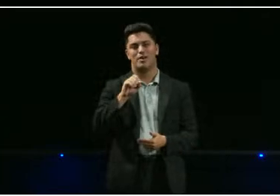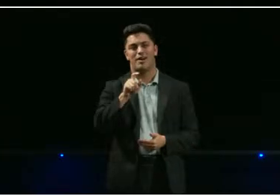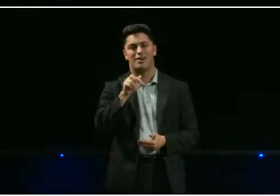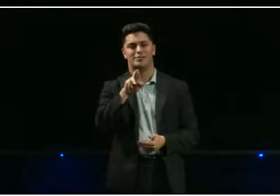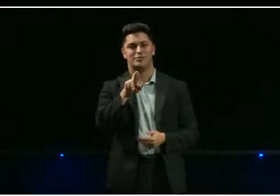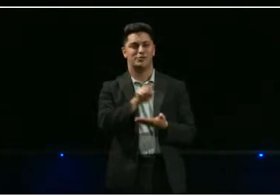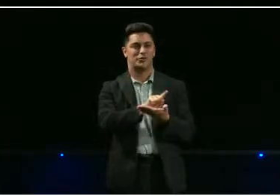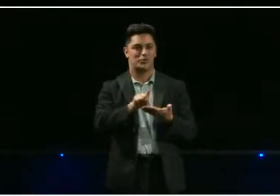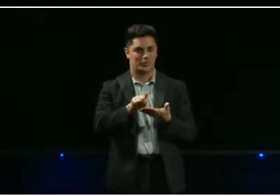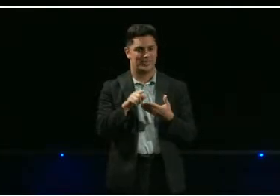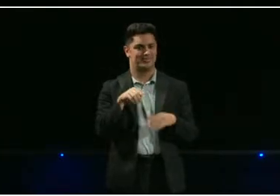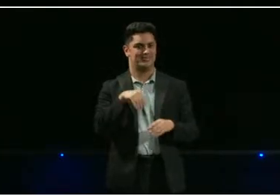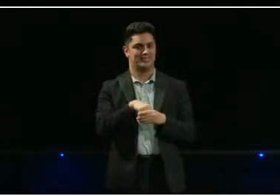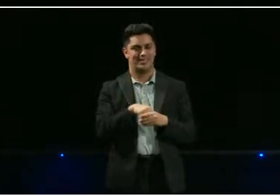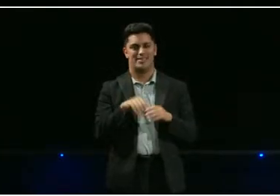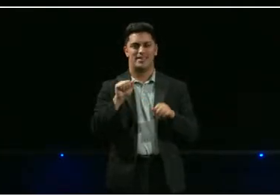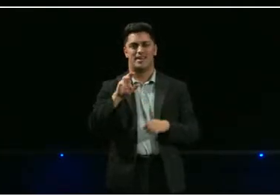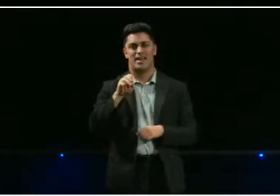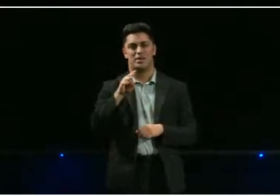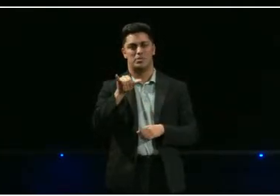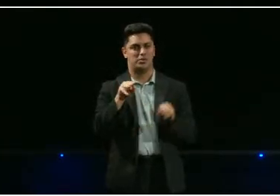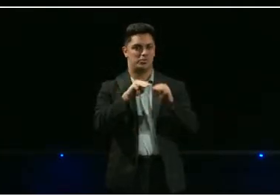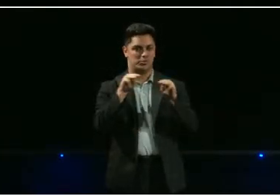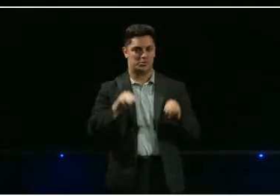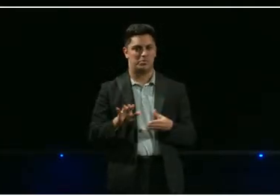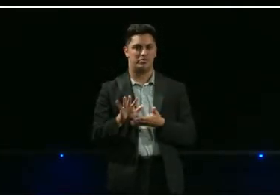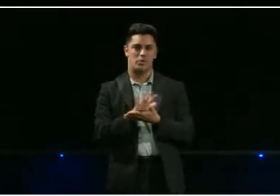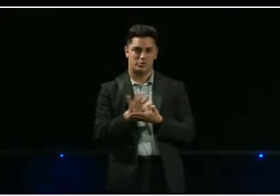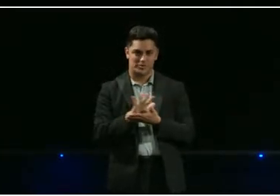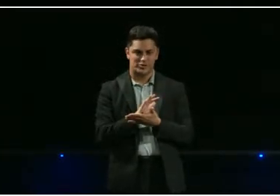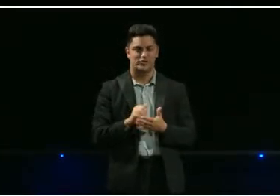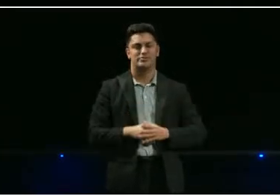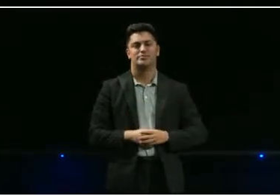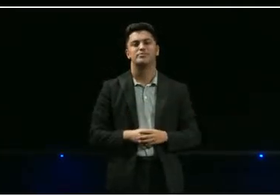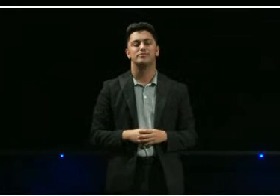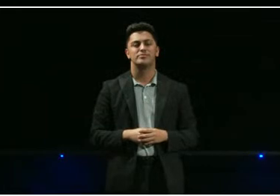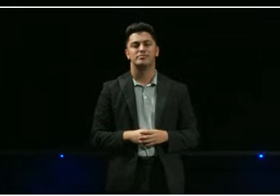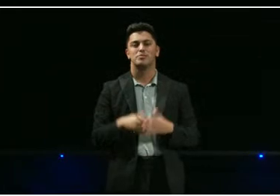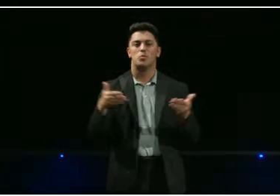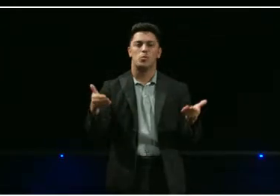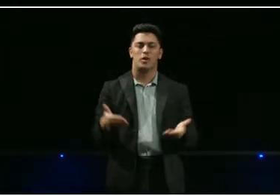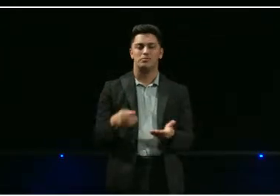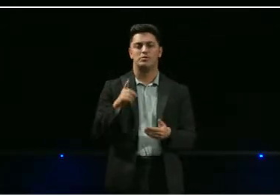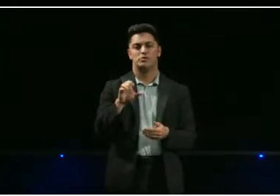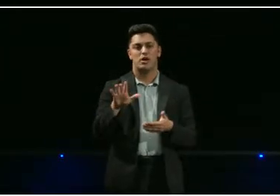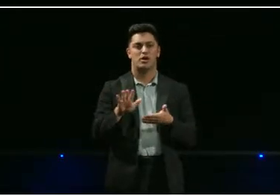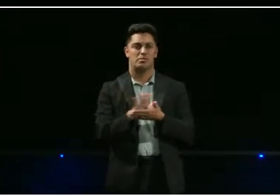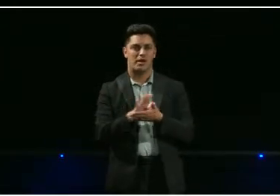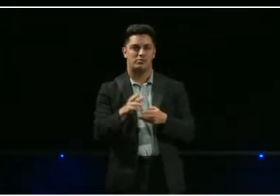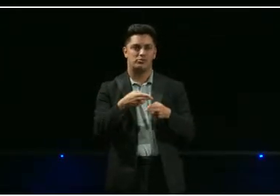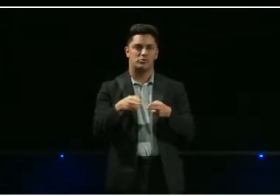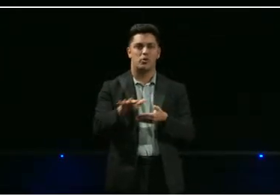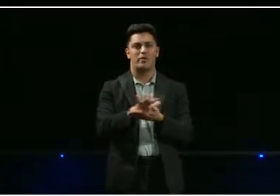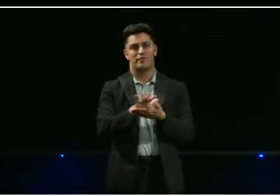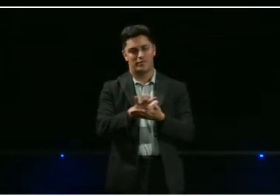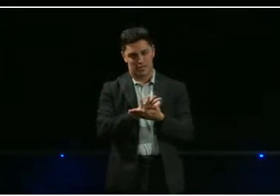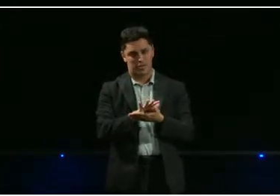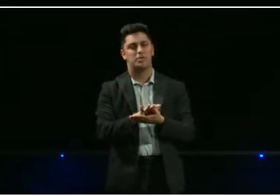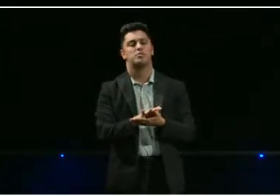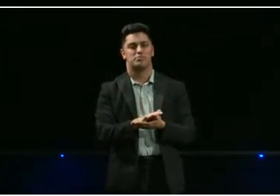Week at the Academy Museum of Motion Pictures, and welcome to the Documentary Short Film Nominees